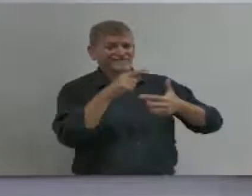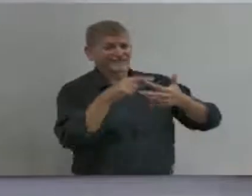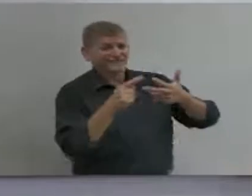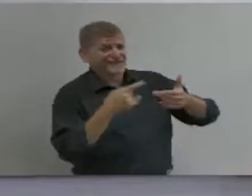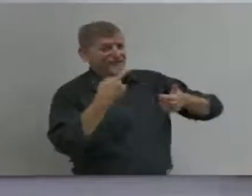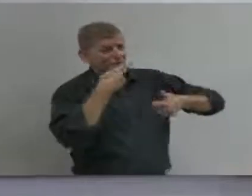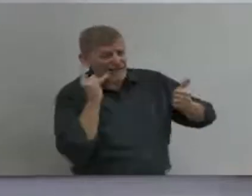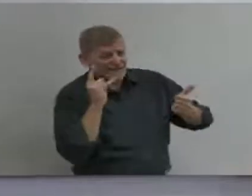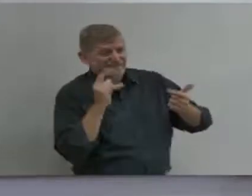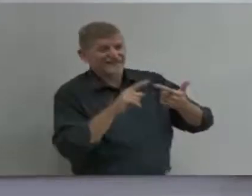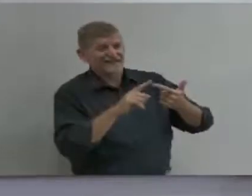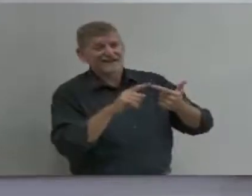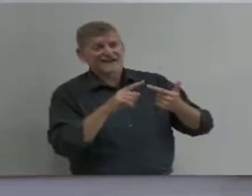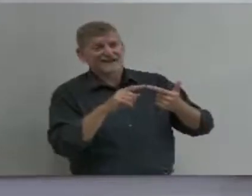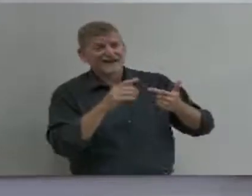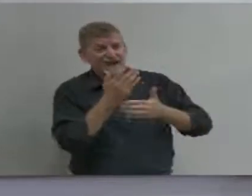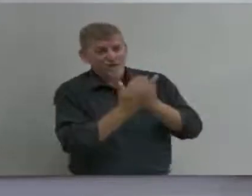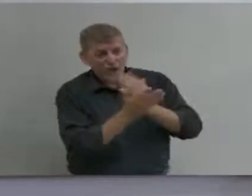ones.